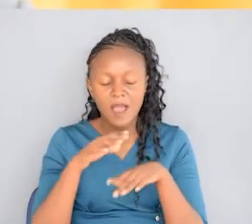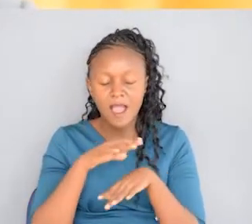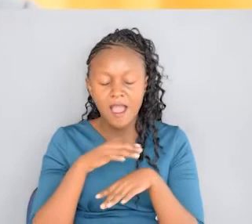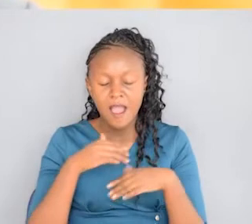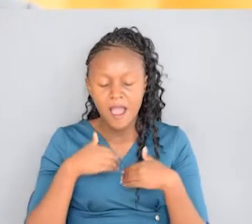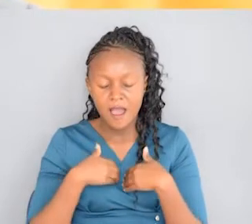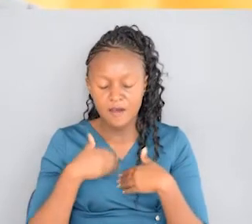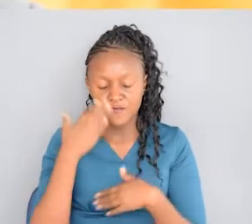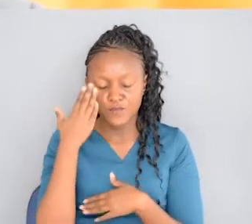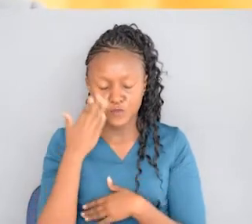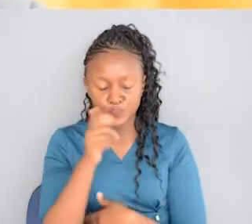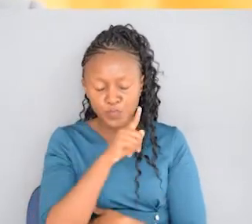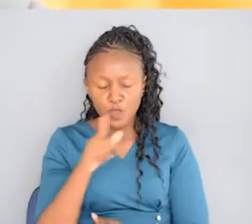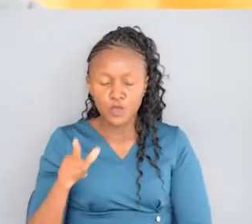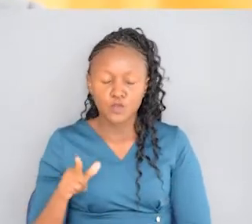Lord,